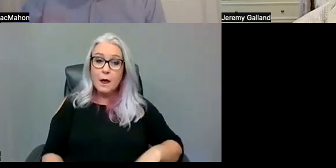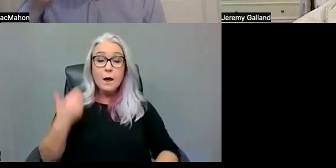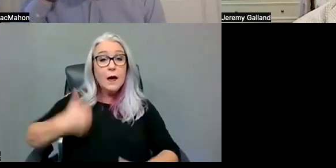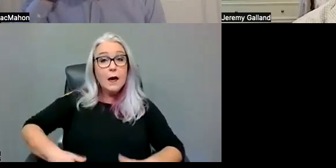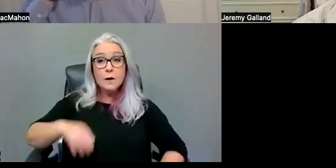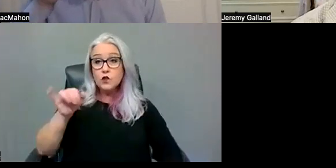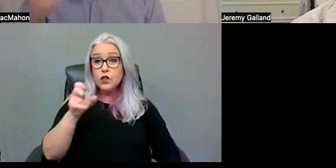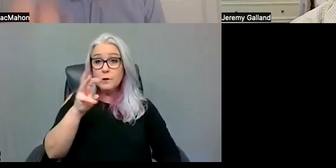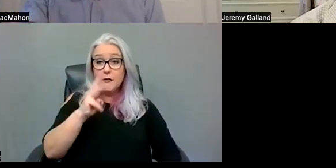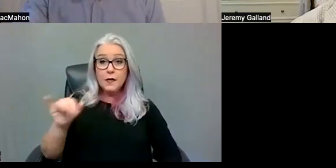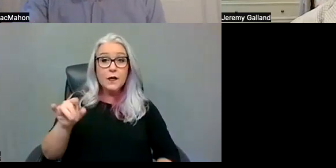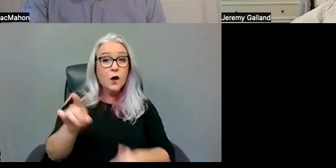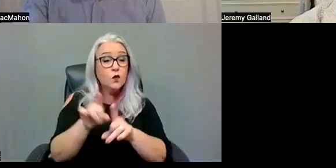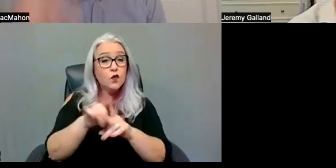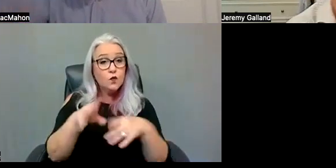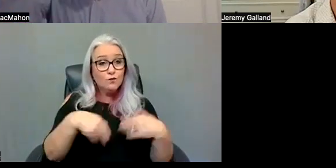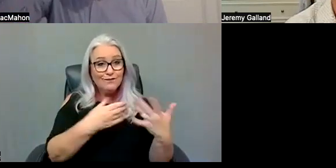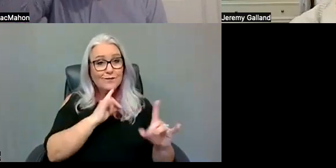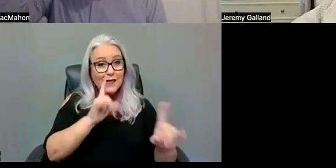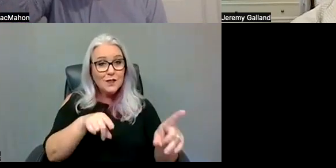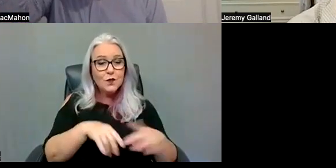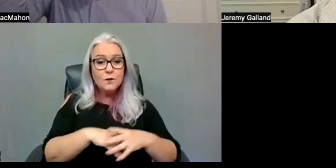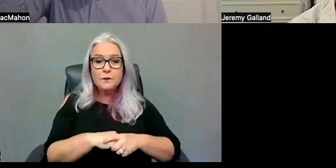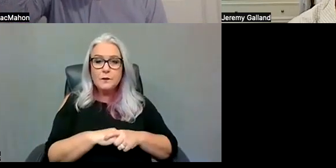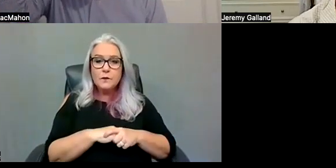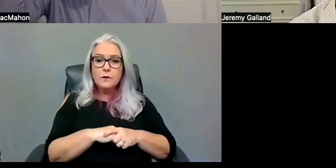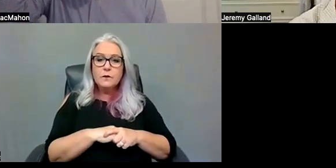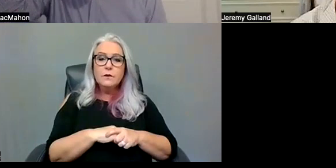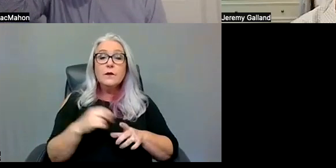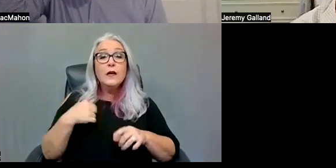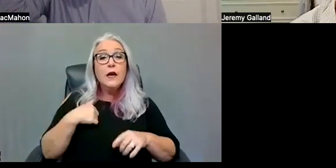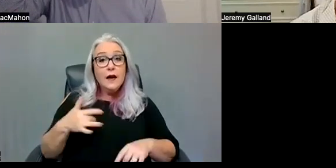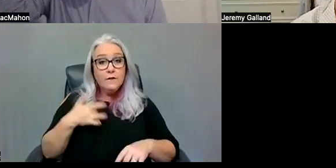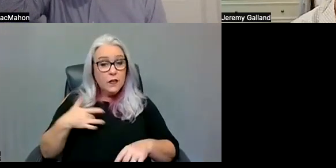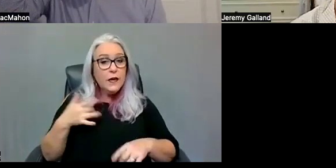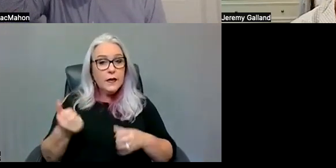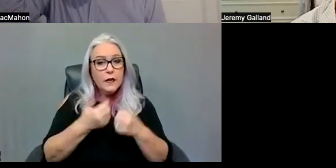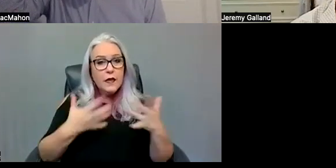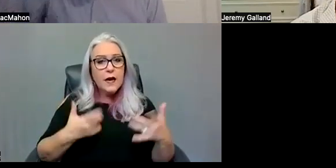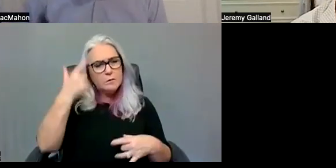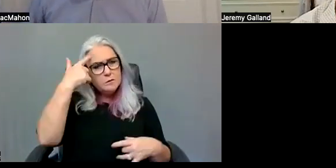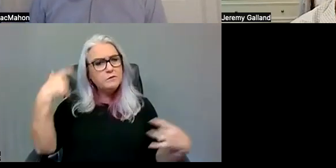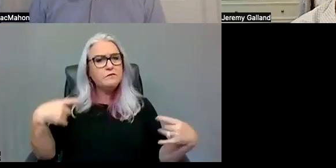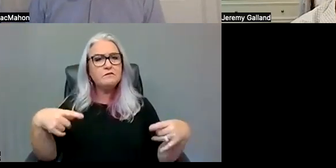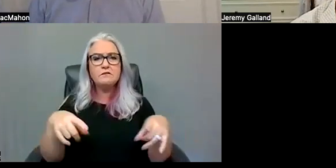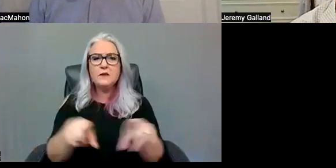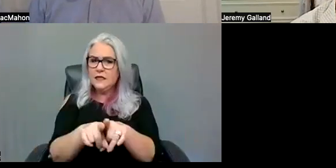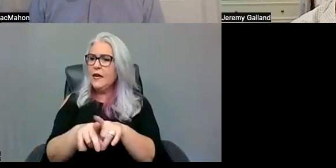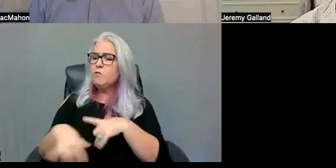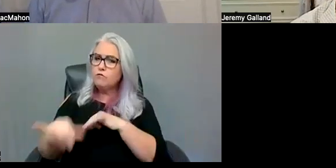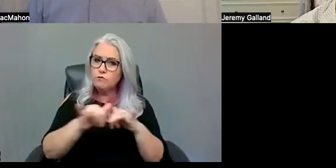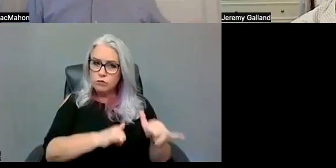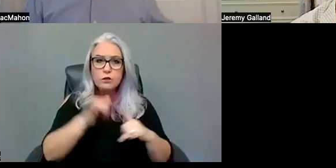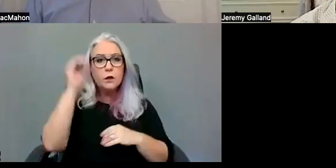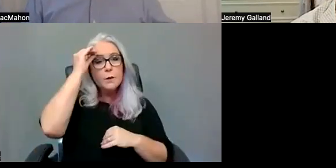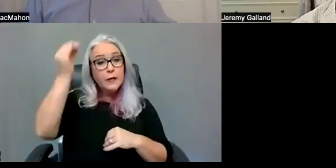well. Go right ahead. Thank you. So I think a lot of us have the same opinion that this is something our village